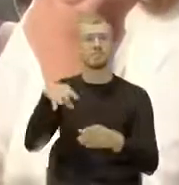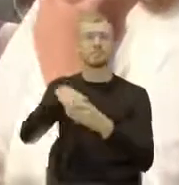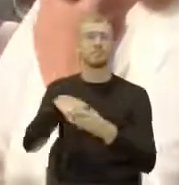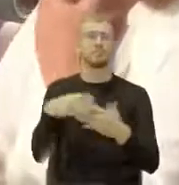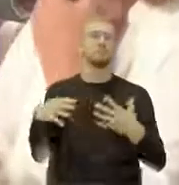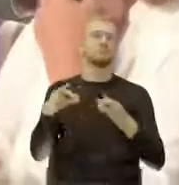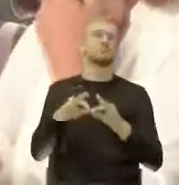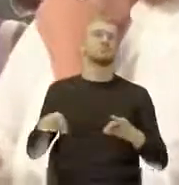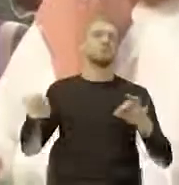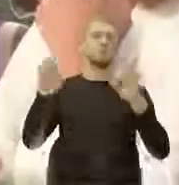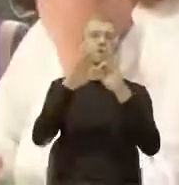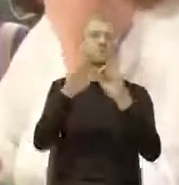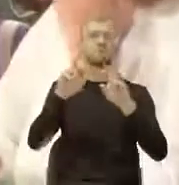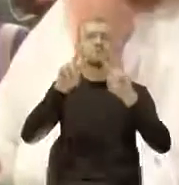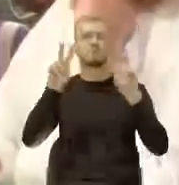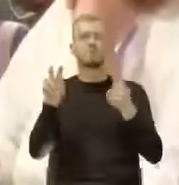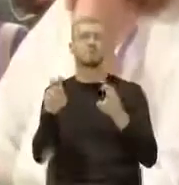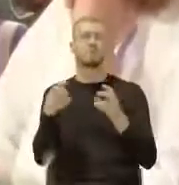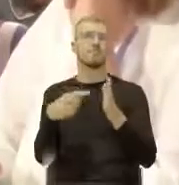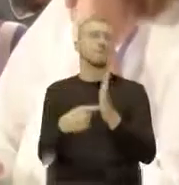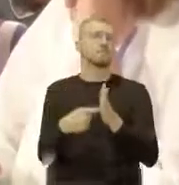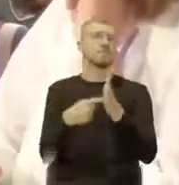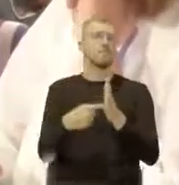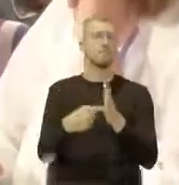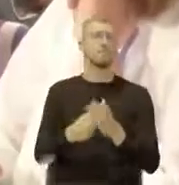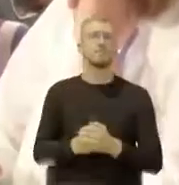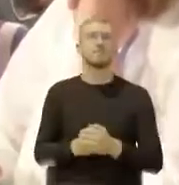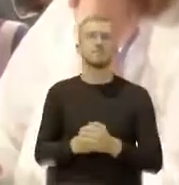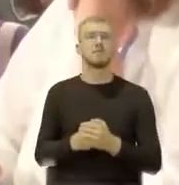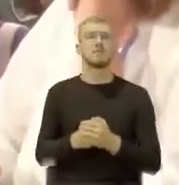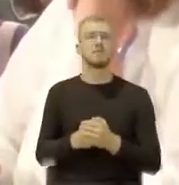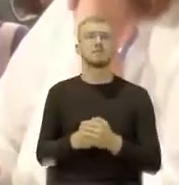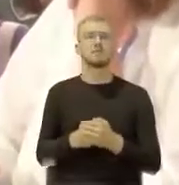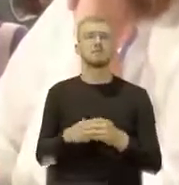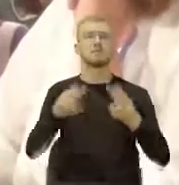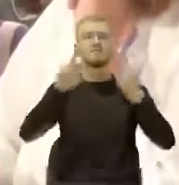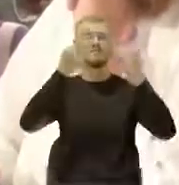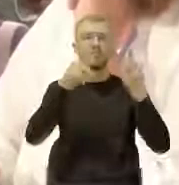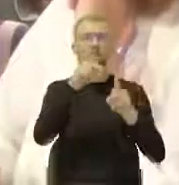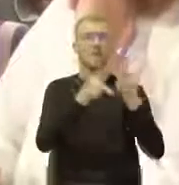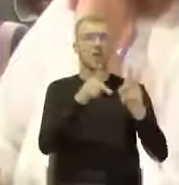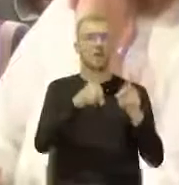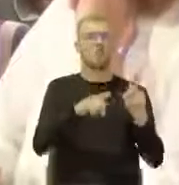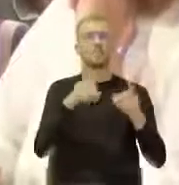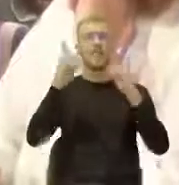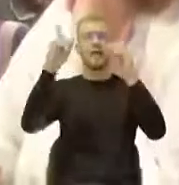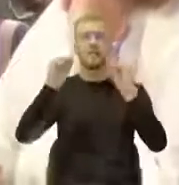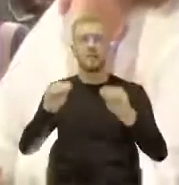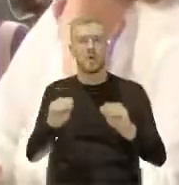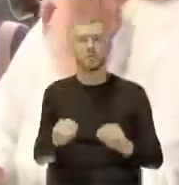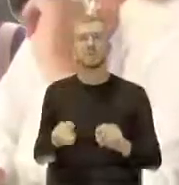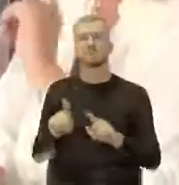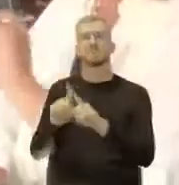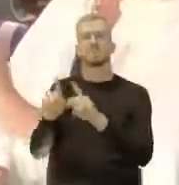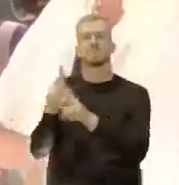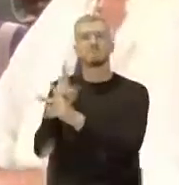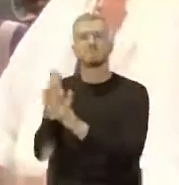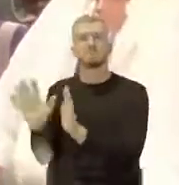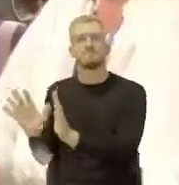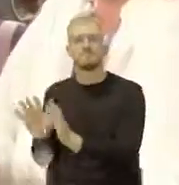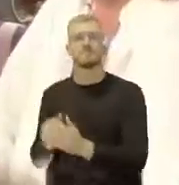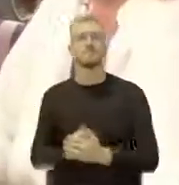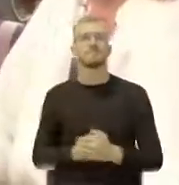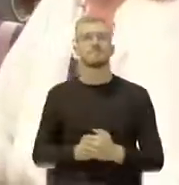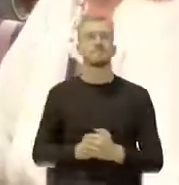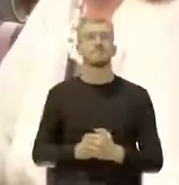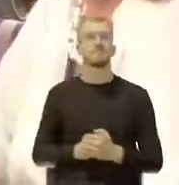delivering childcare, education, at least basic and secondary education, health services. That's why we